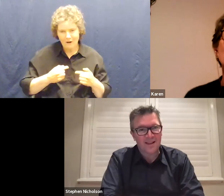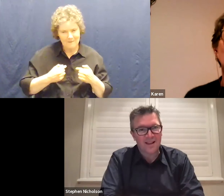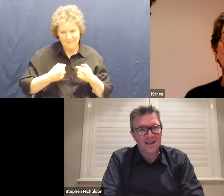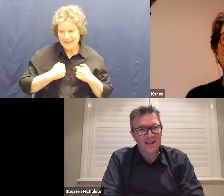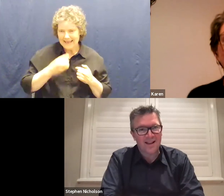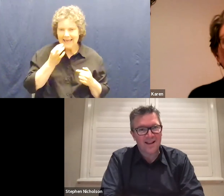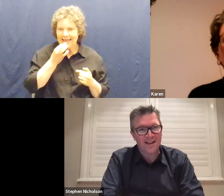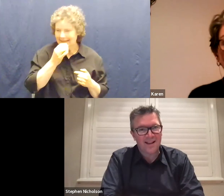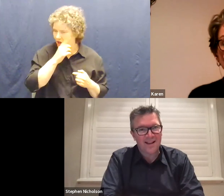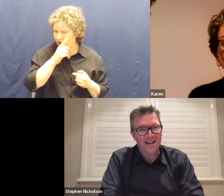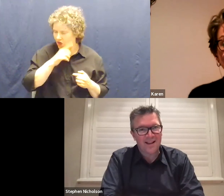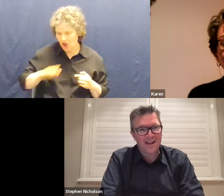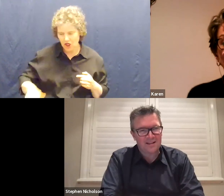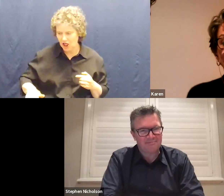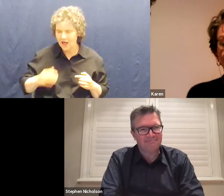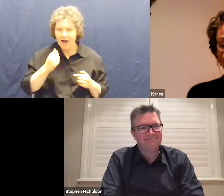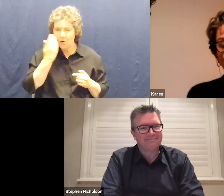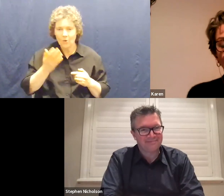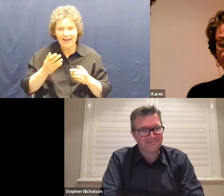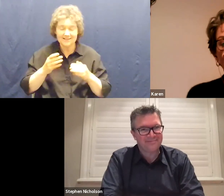always interpreted for my parents.